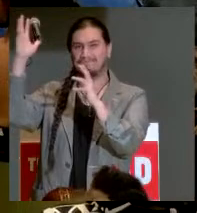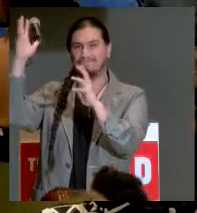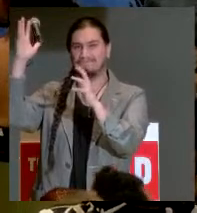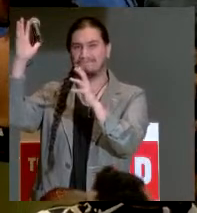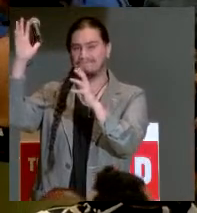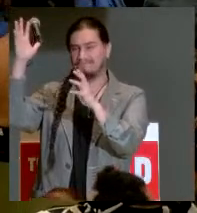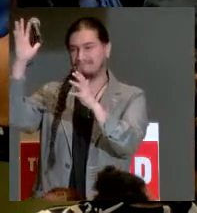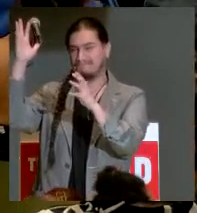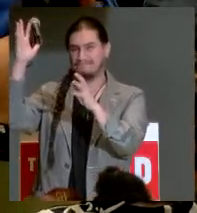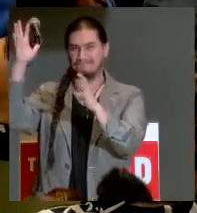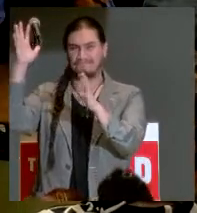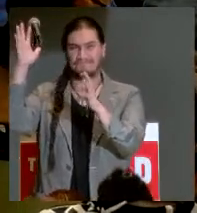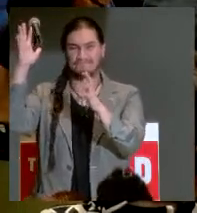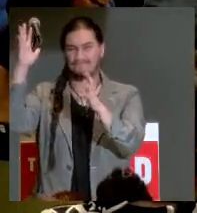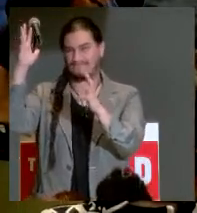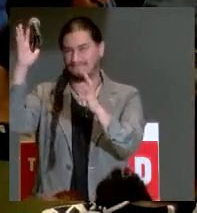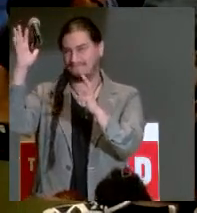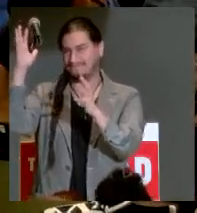Broad.